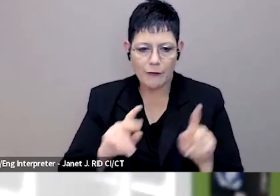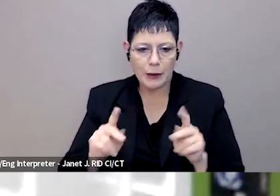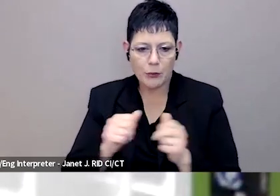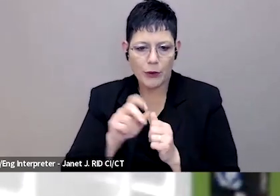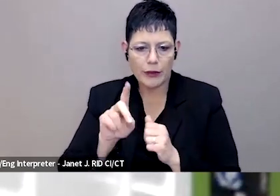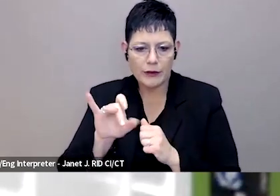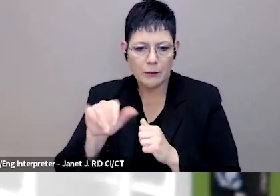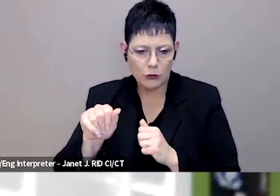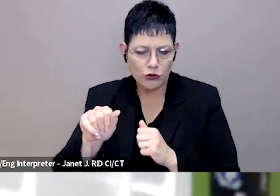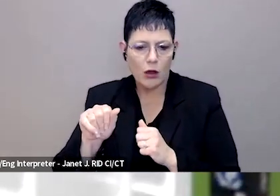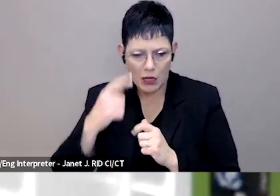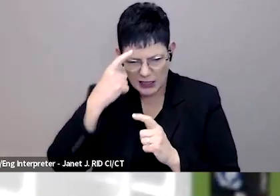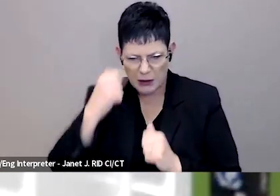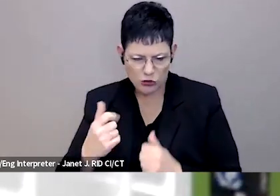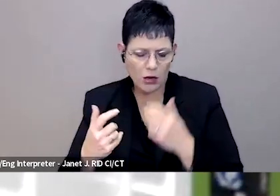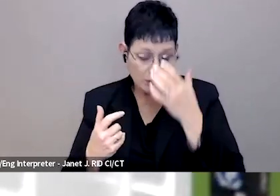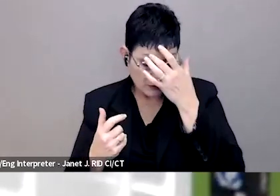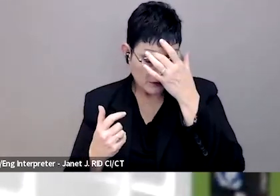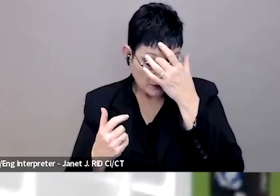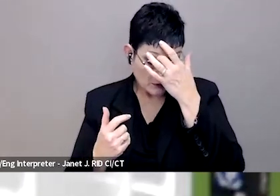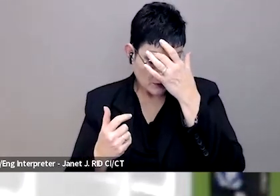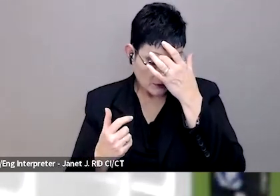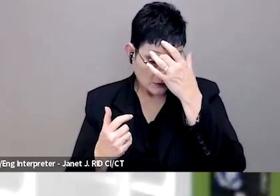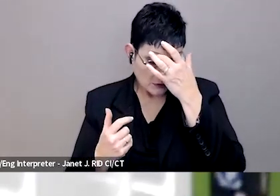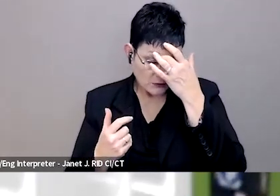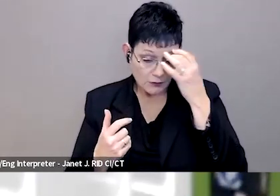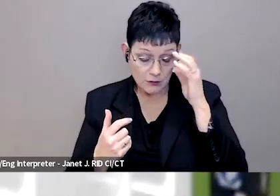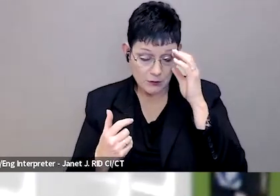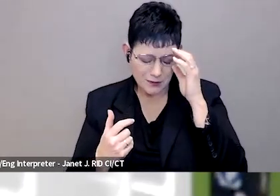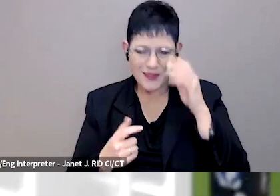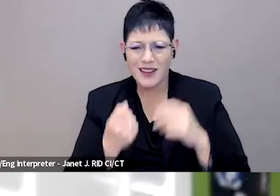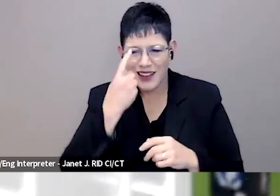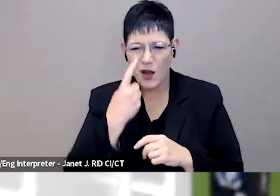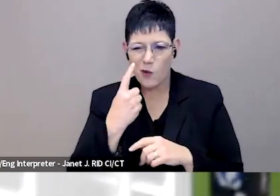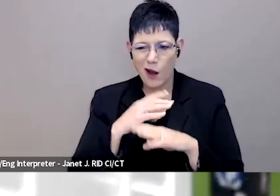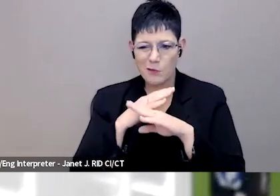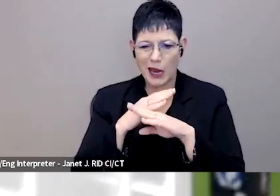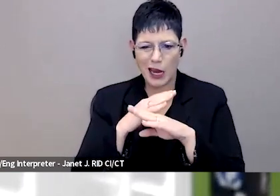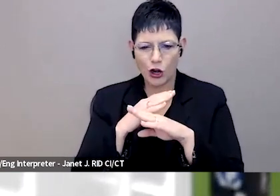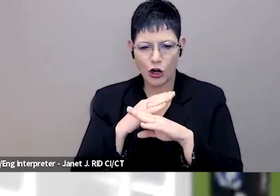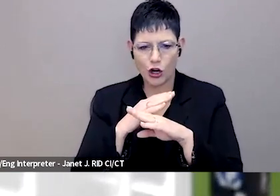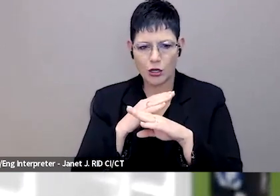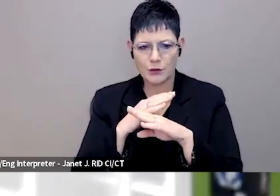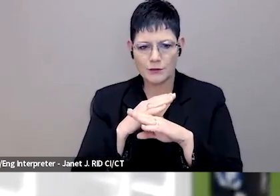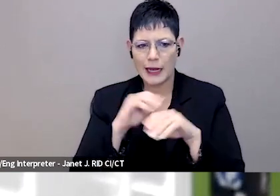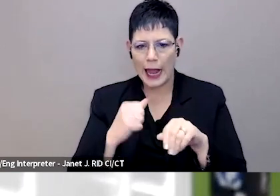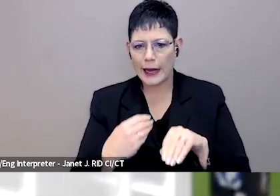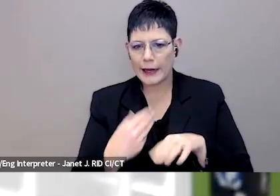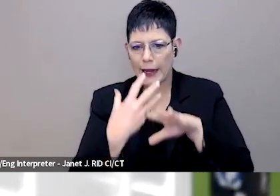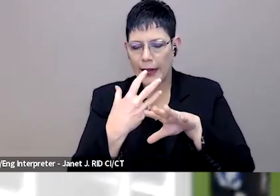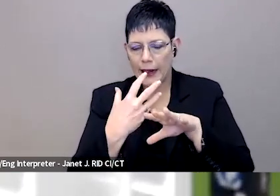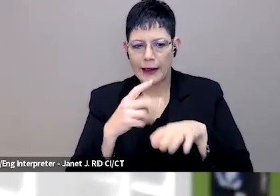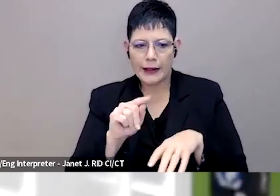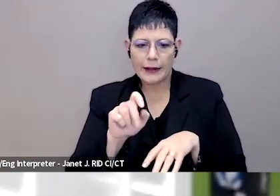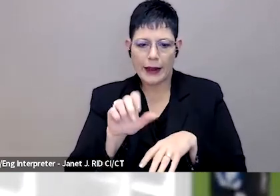dementia, et cetera. Those take, one of the barriers that, there's a lot of things that can be done and